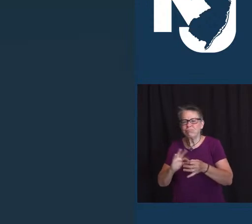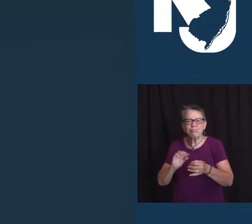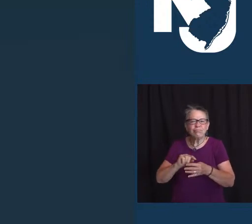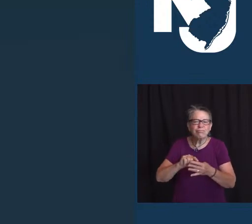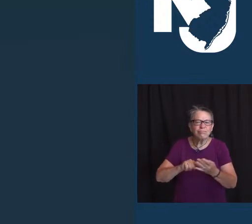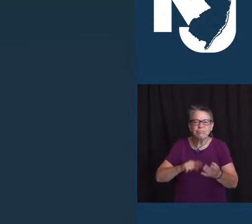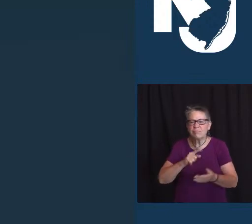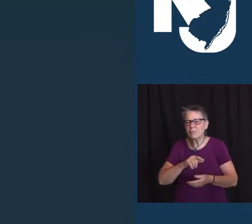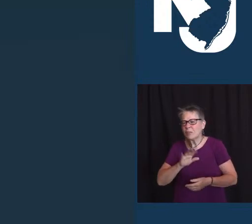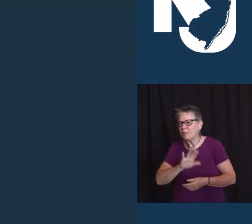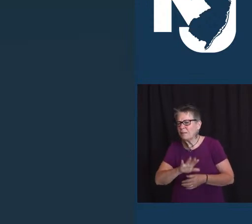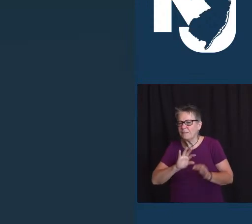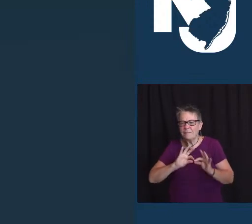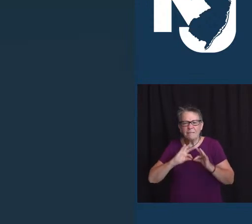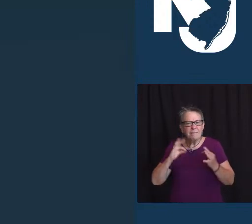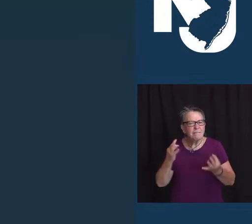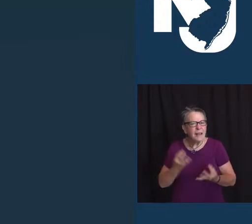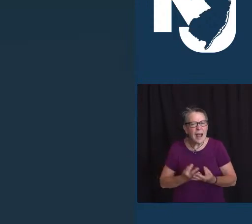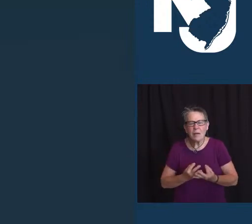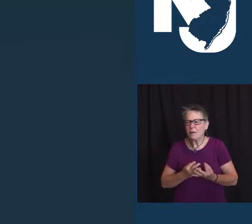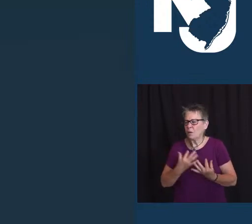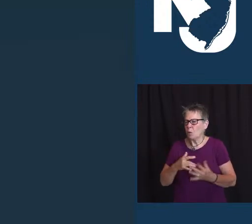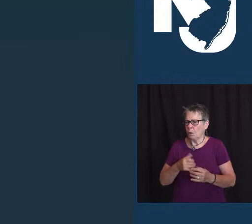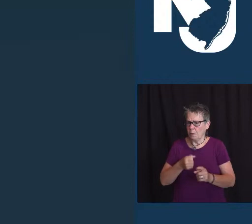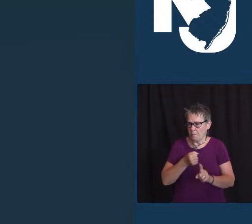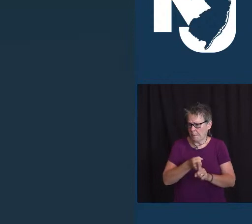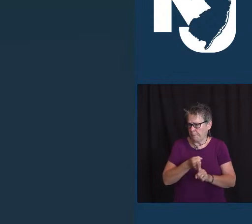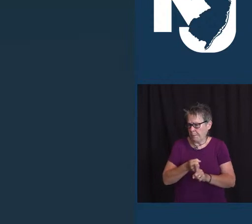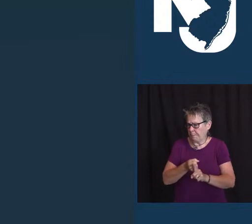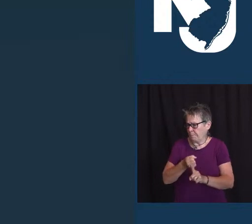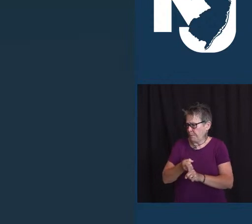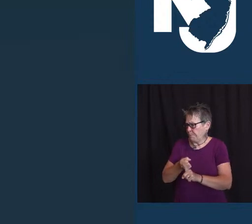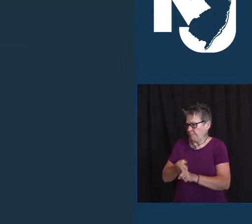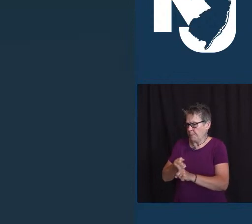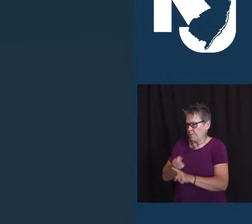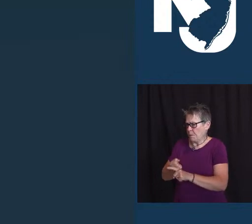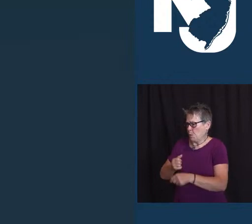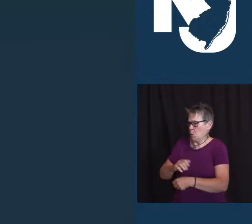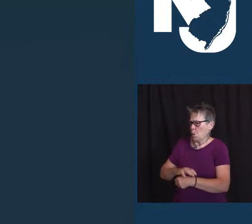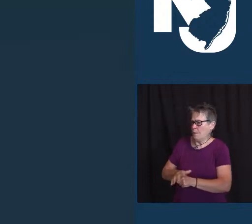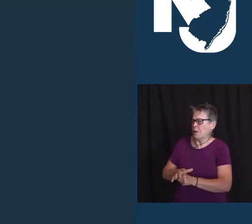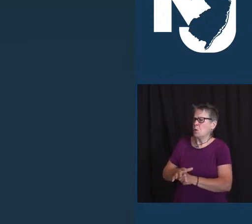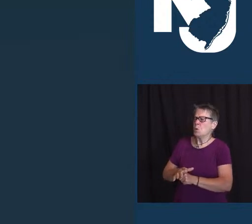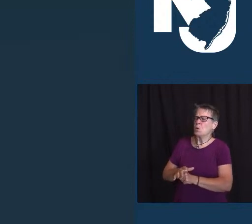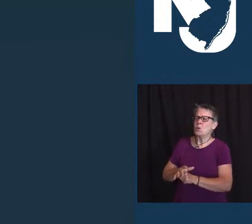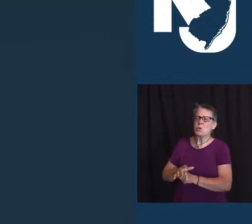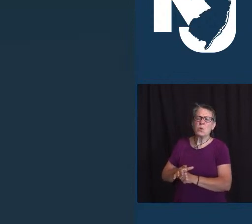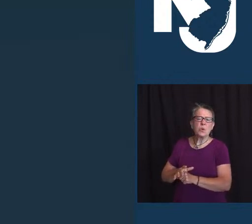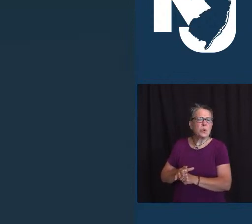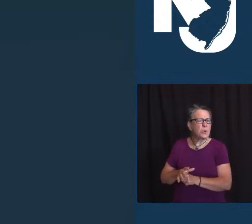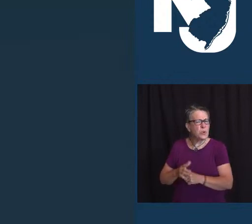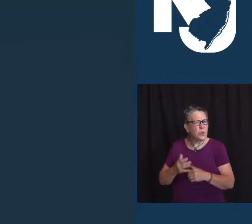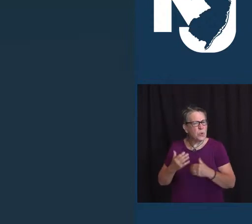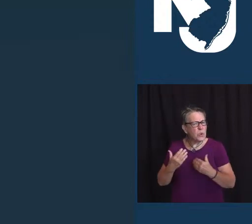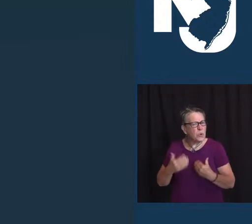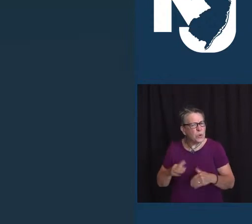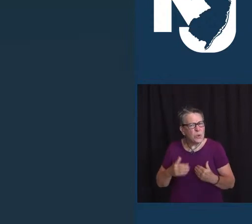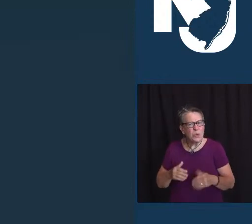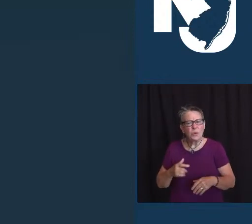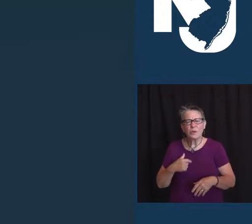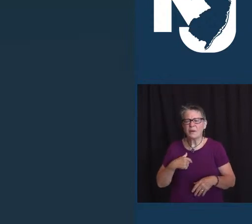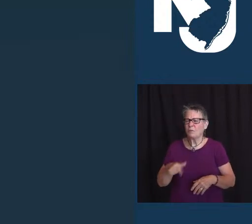COVID, including some serious cases. And as I mentioned, the mom was in the hospital. Keep them all in your prayers. We pray that